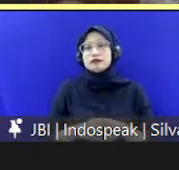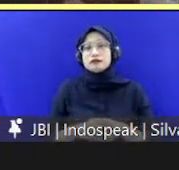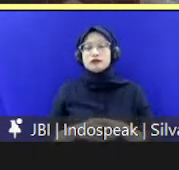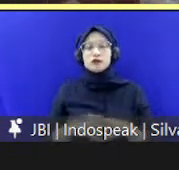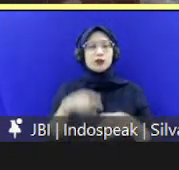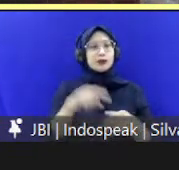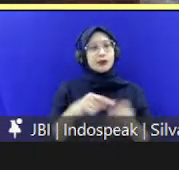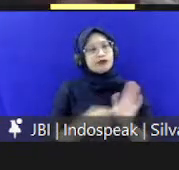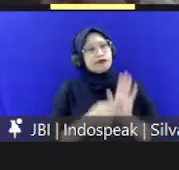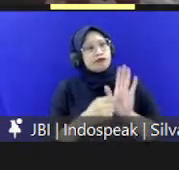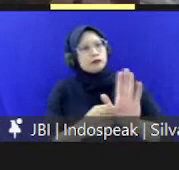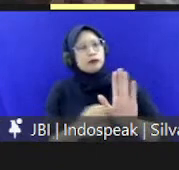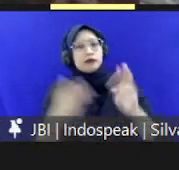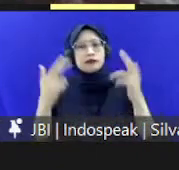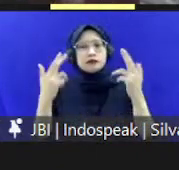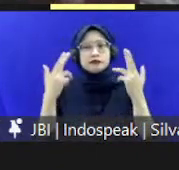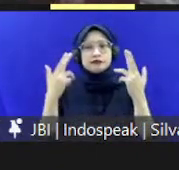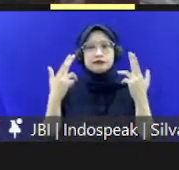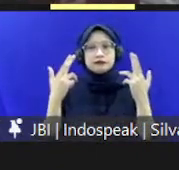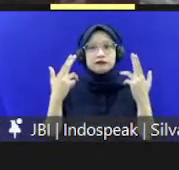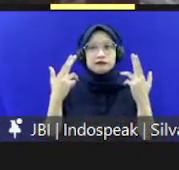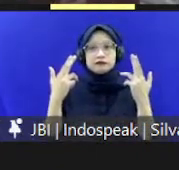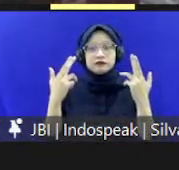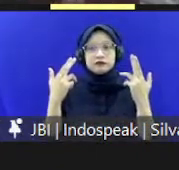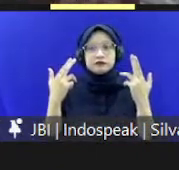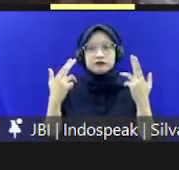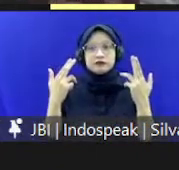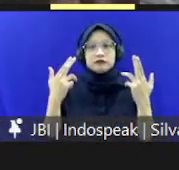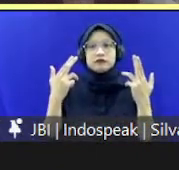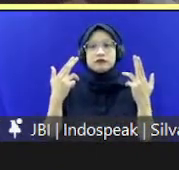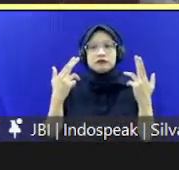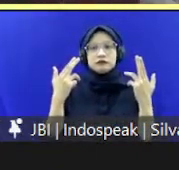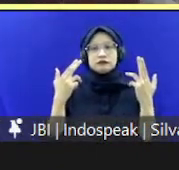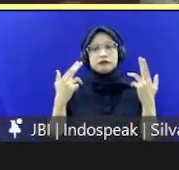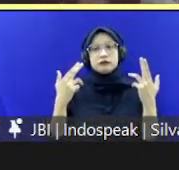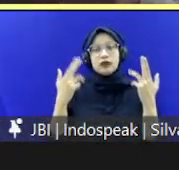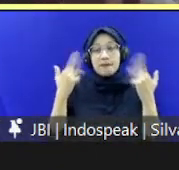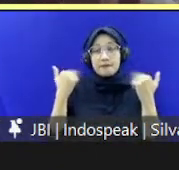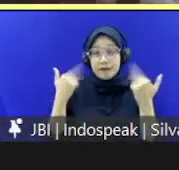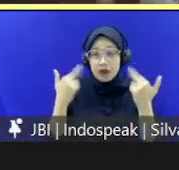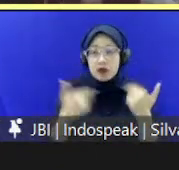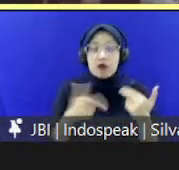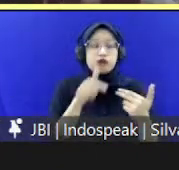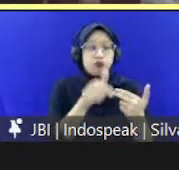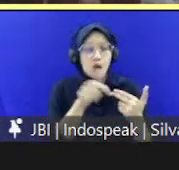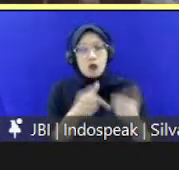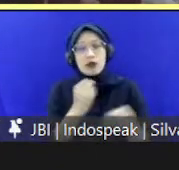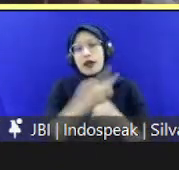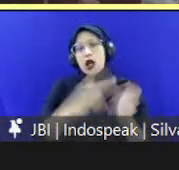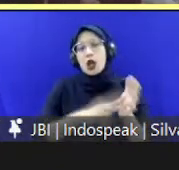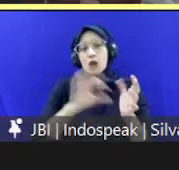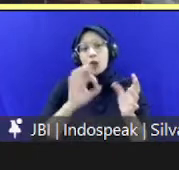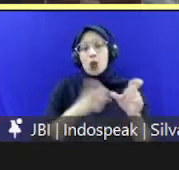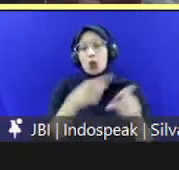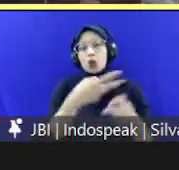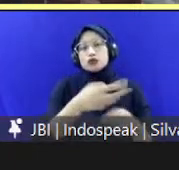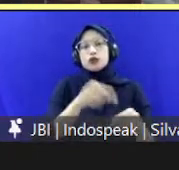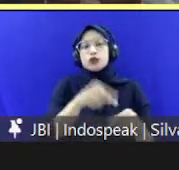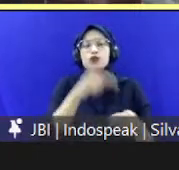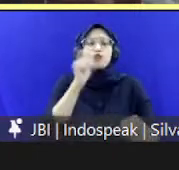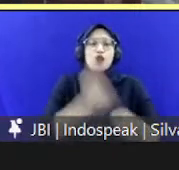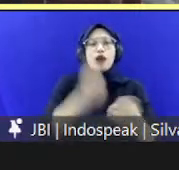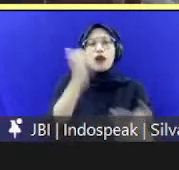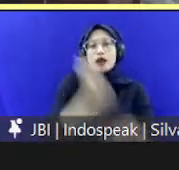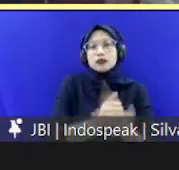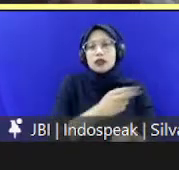innovation. Sorry to interrupt, you have 2 minutes. Yes, but many, including me, raised the fact that